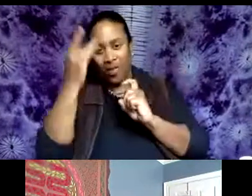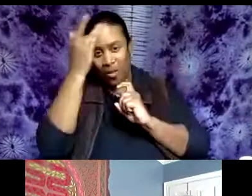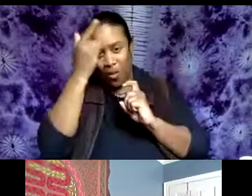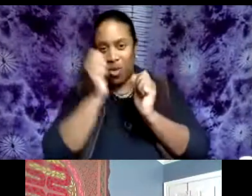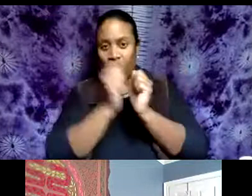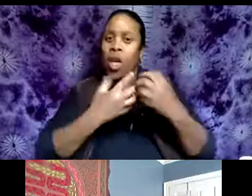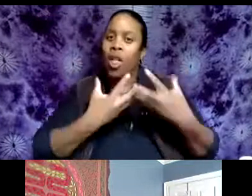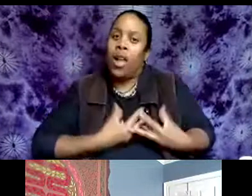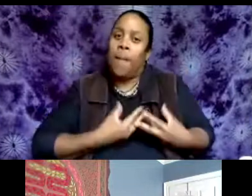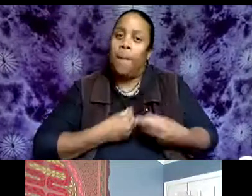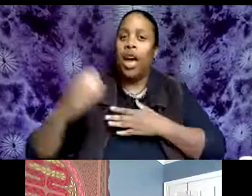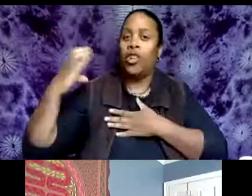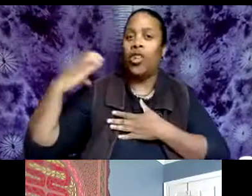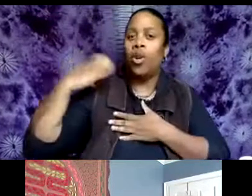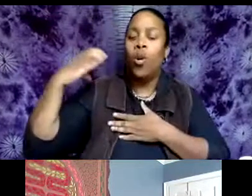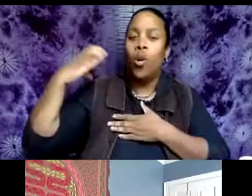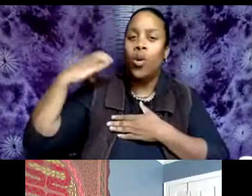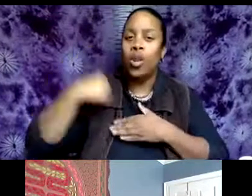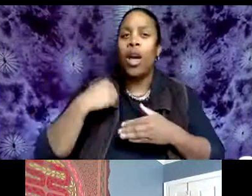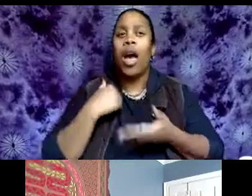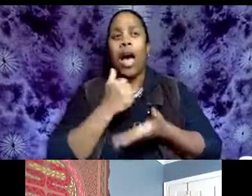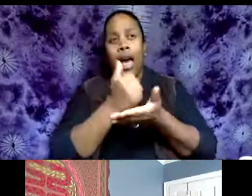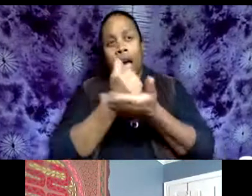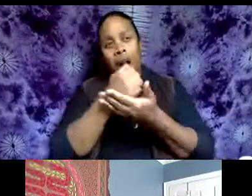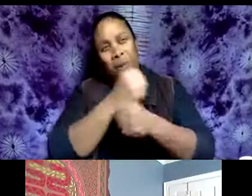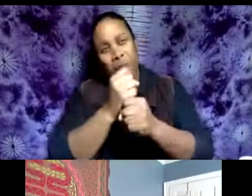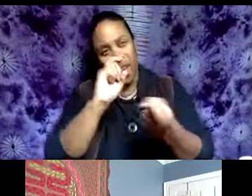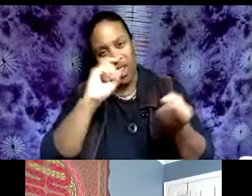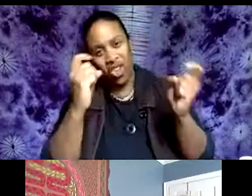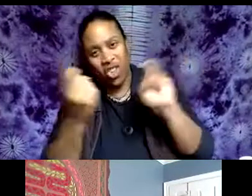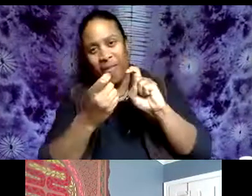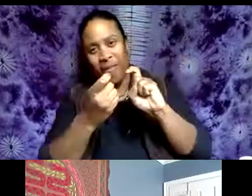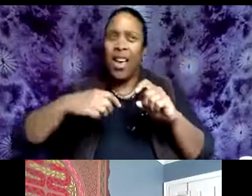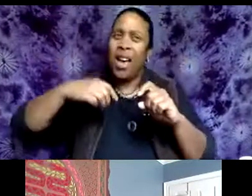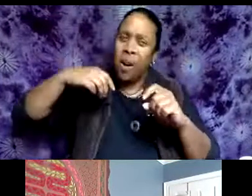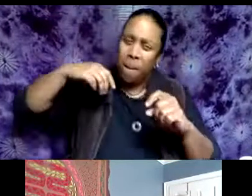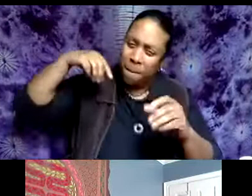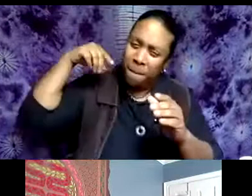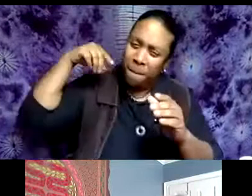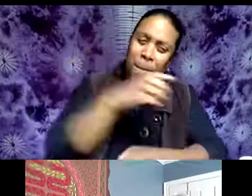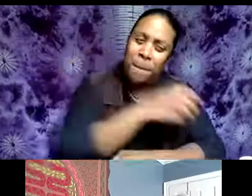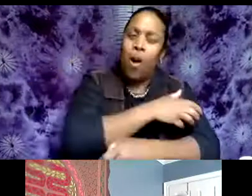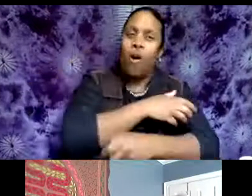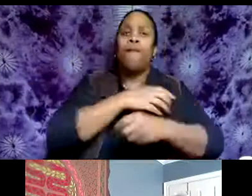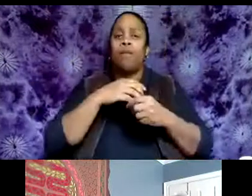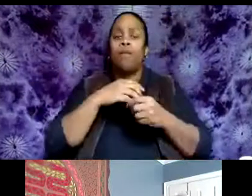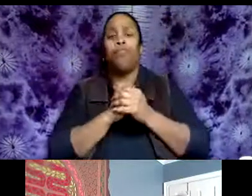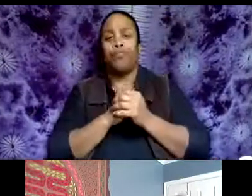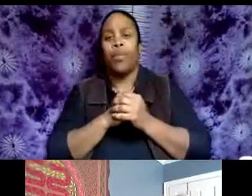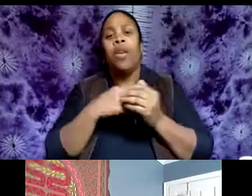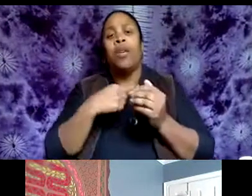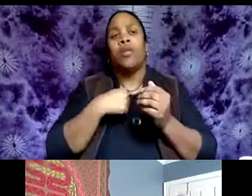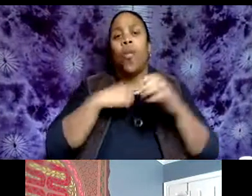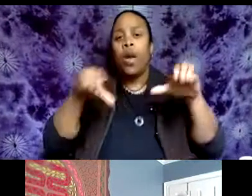Compassionate Coaching, and I help you make shifts so radical they must be magical. I do this through a variety